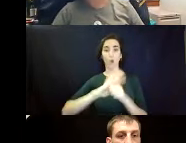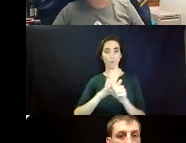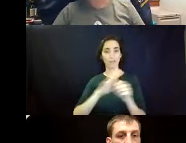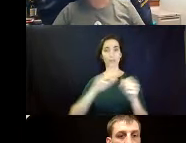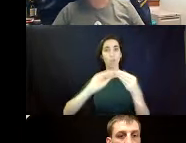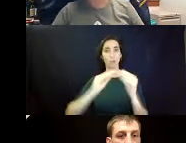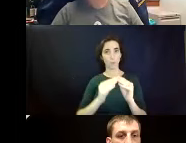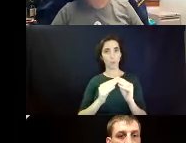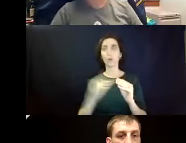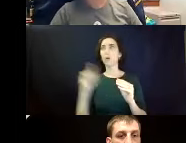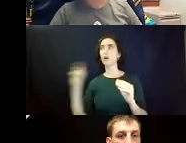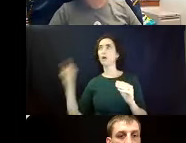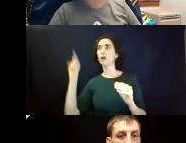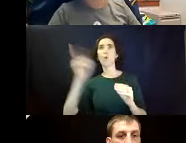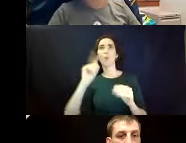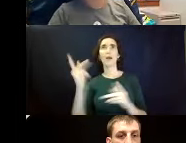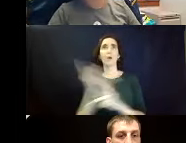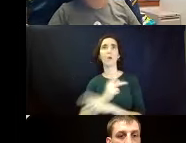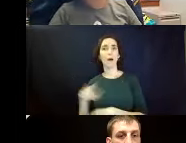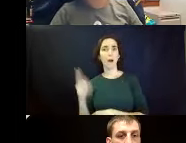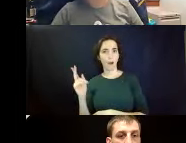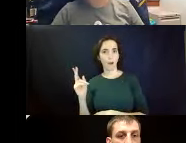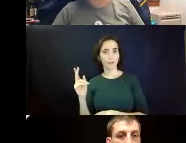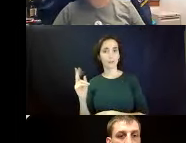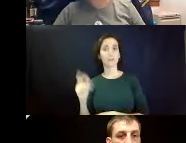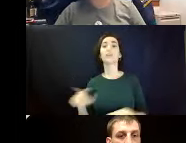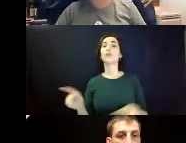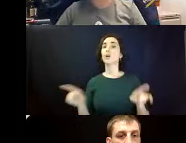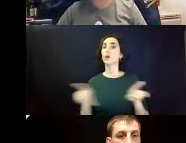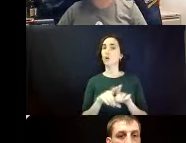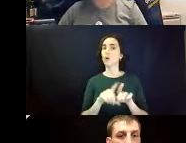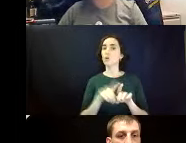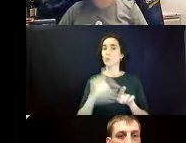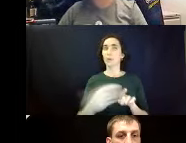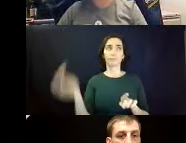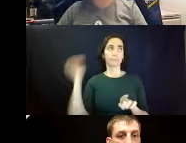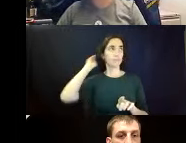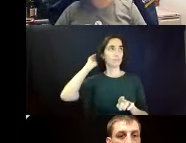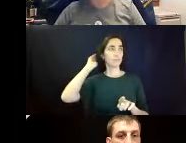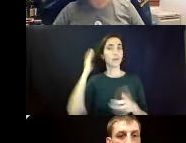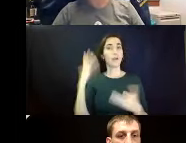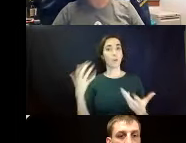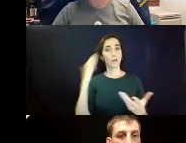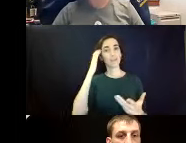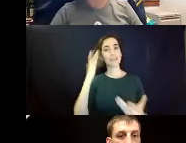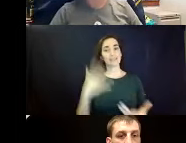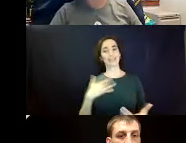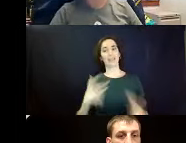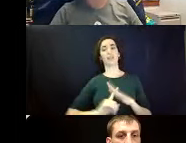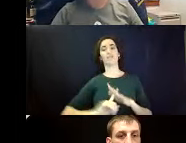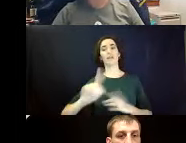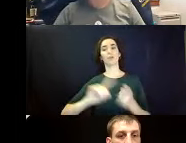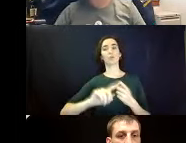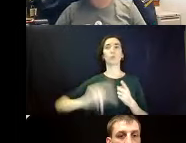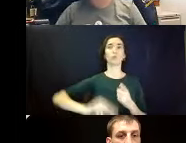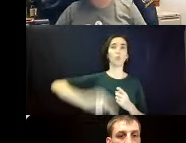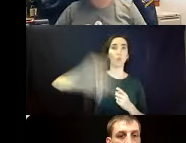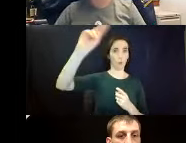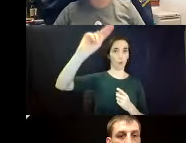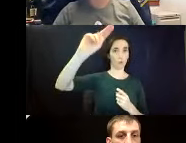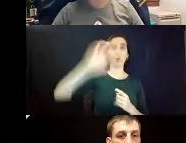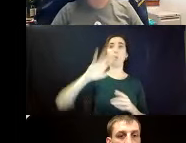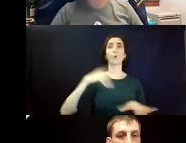statistics. And also be aware, we typically evacuate to the northern part of the state, or we evacuate to other